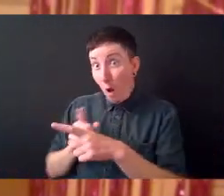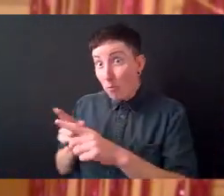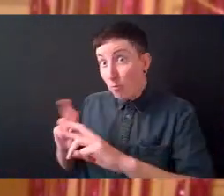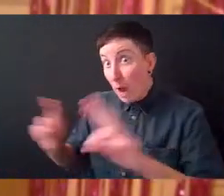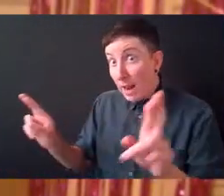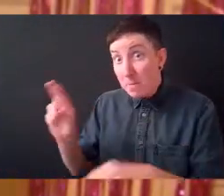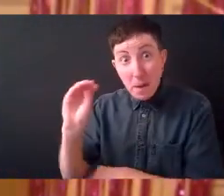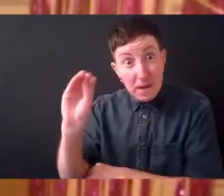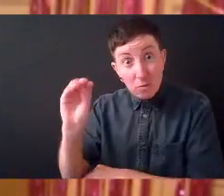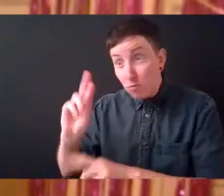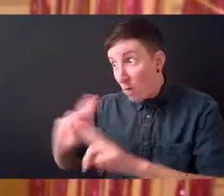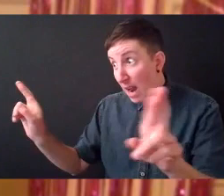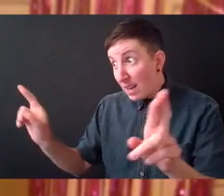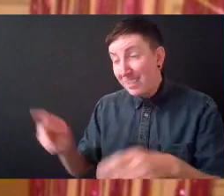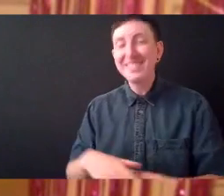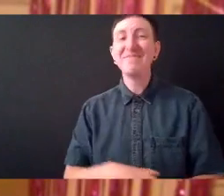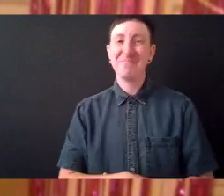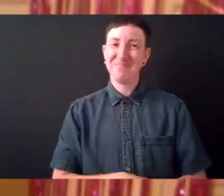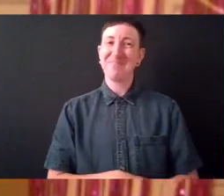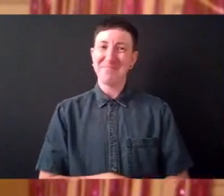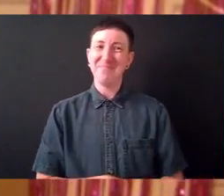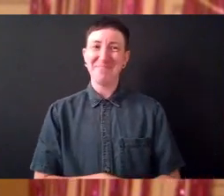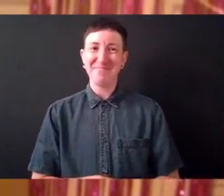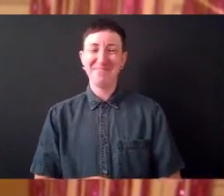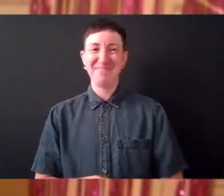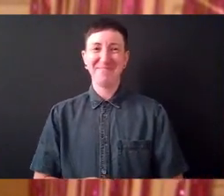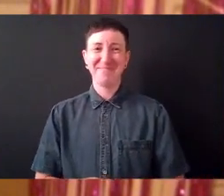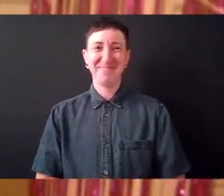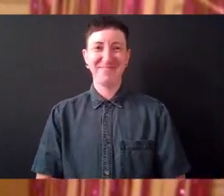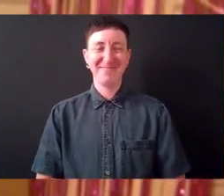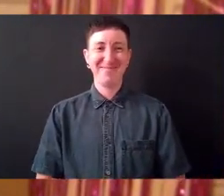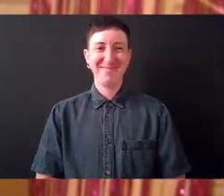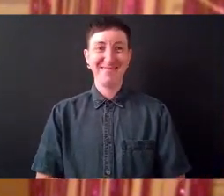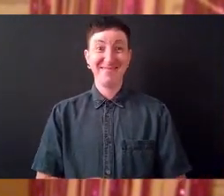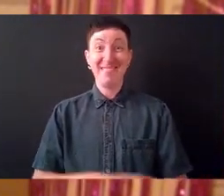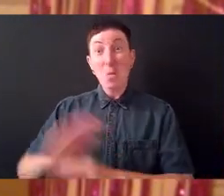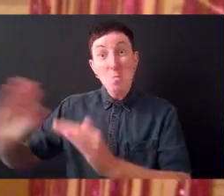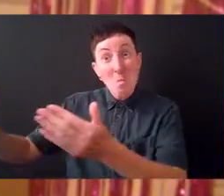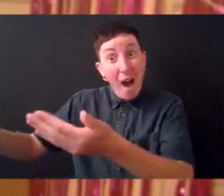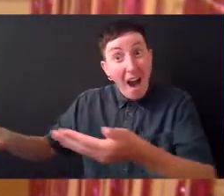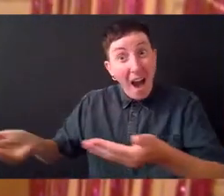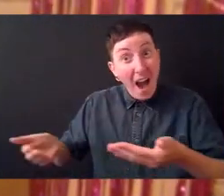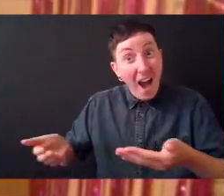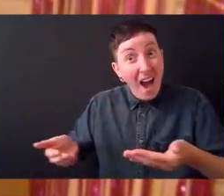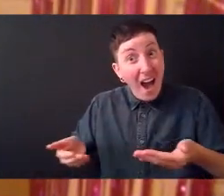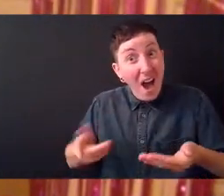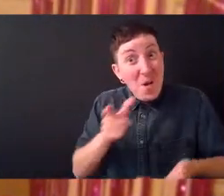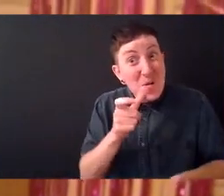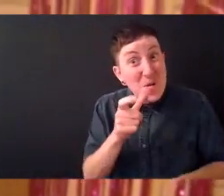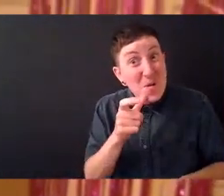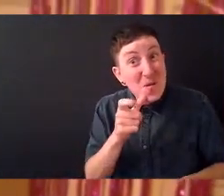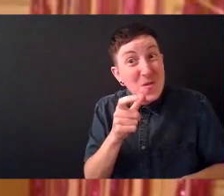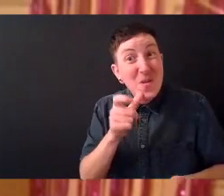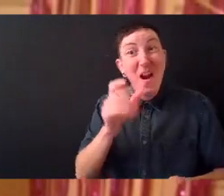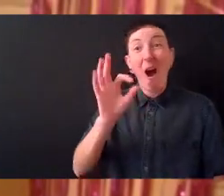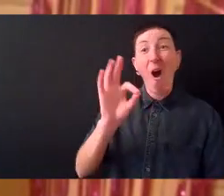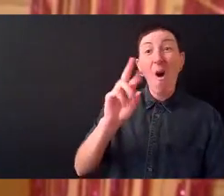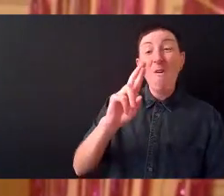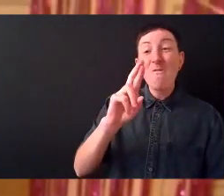ready over there? Okay. Here we go. I want to welcome to the stage Miss